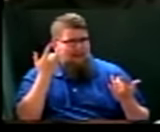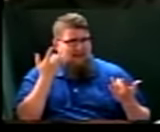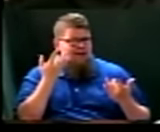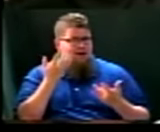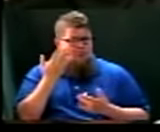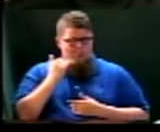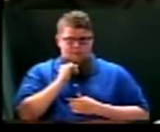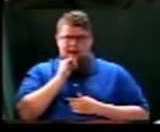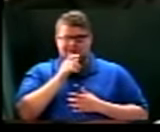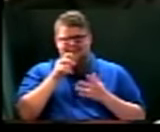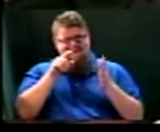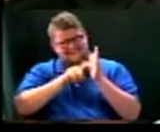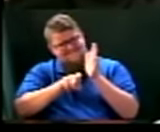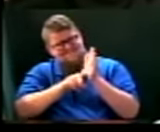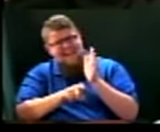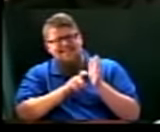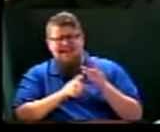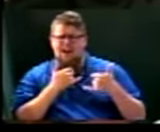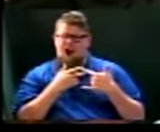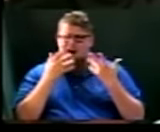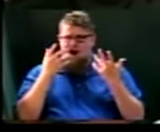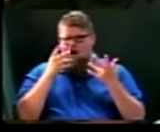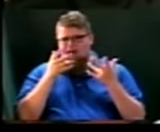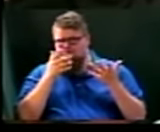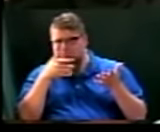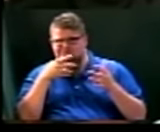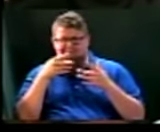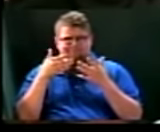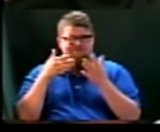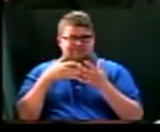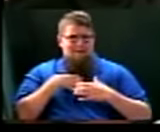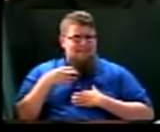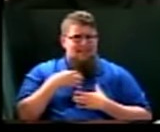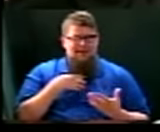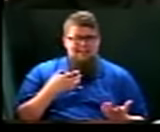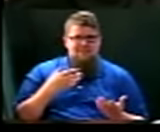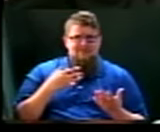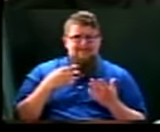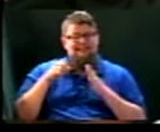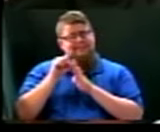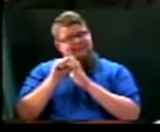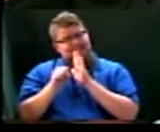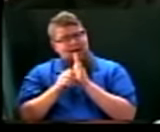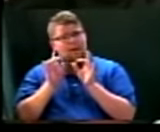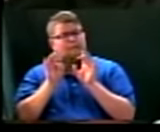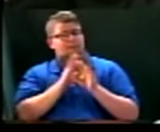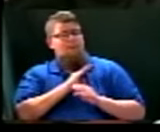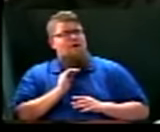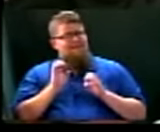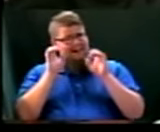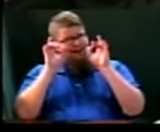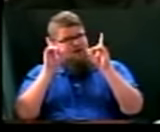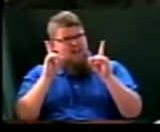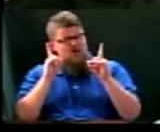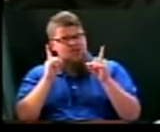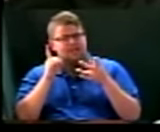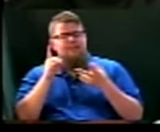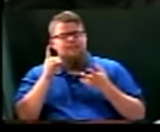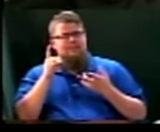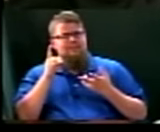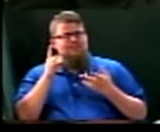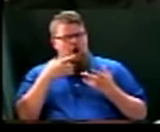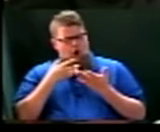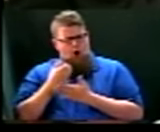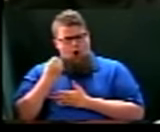not investigate our claims? The State Department of Education is holding fast to their accusations that teachers have